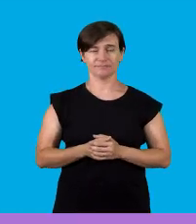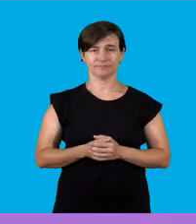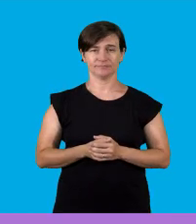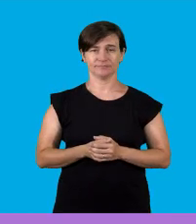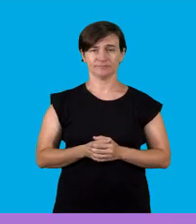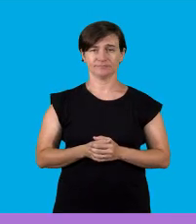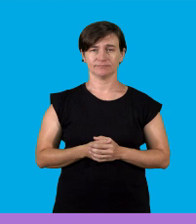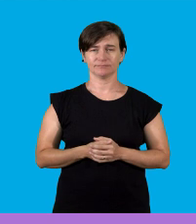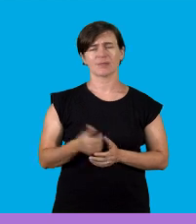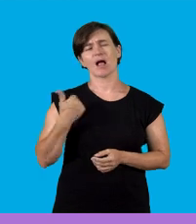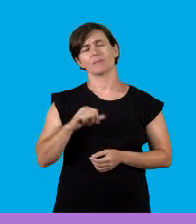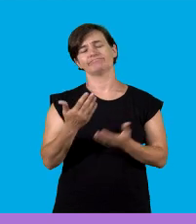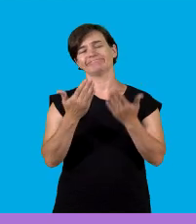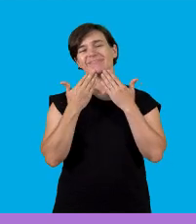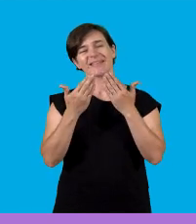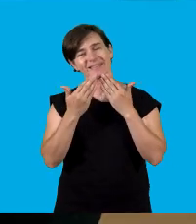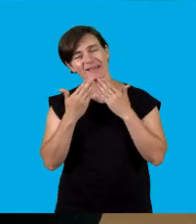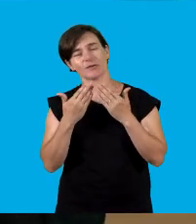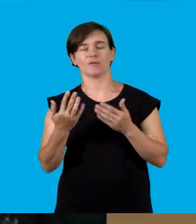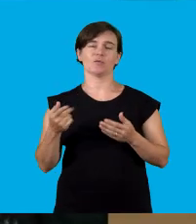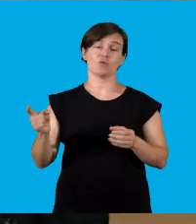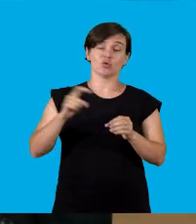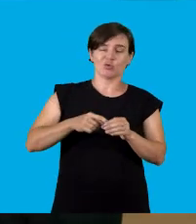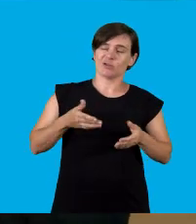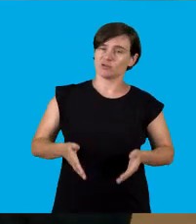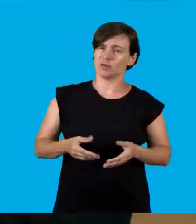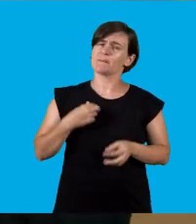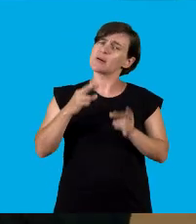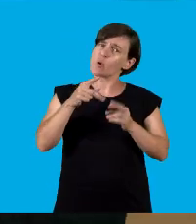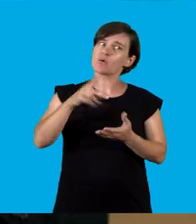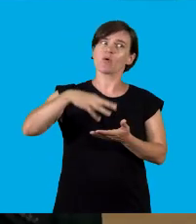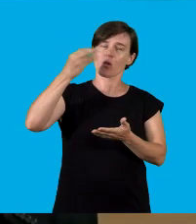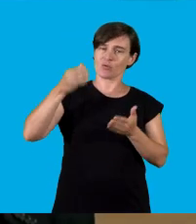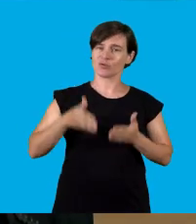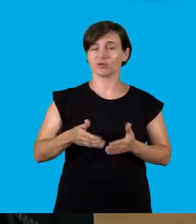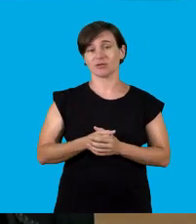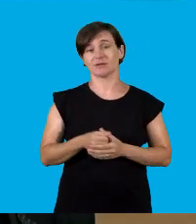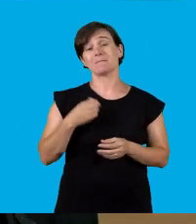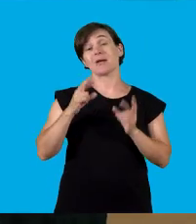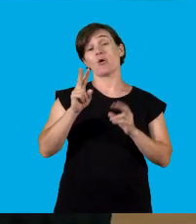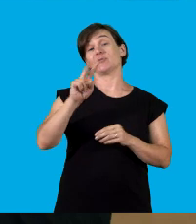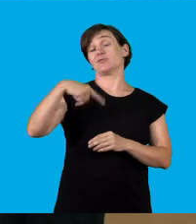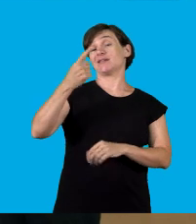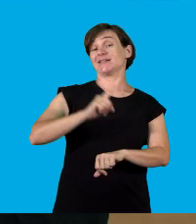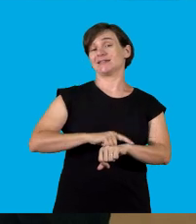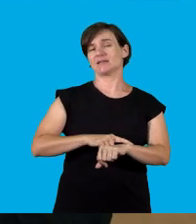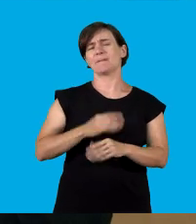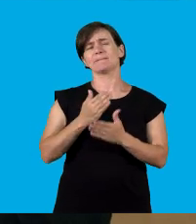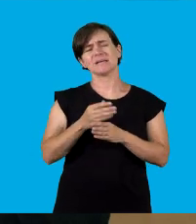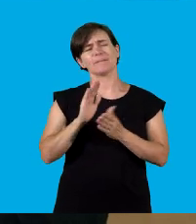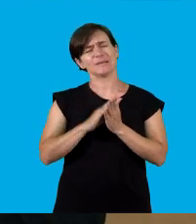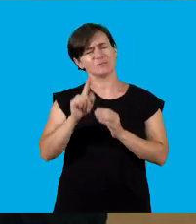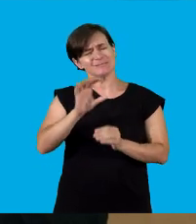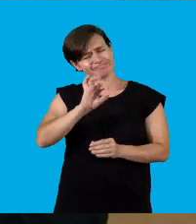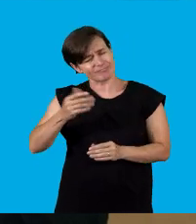you. Okay, guys, I would like to say thank you so much for joining us today. I hope you've learned quite a bit today. Hope to see you next